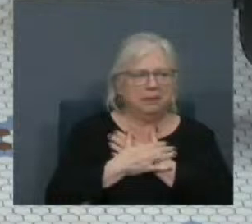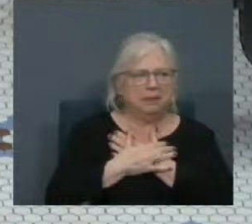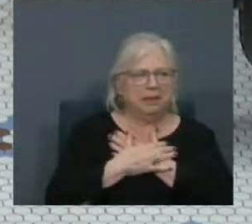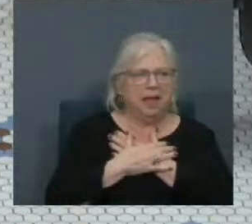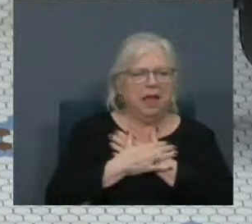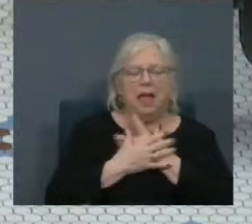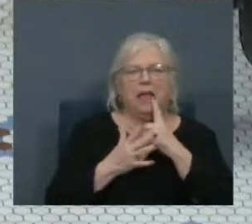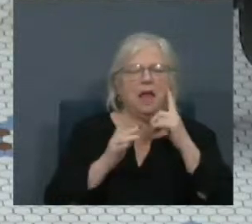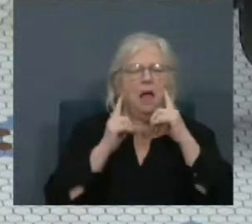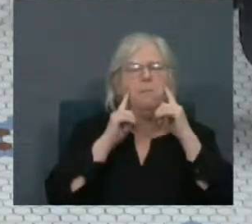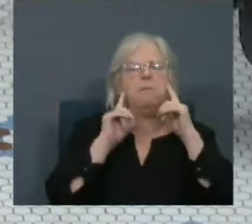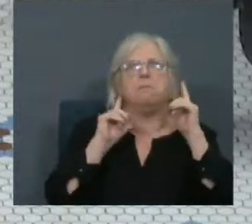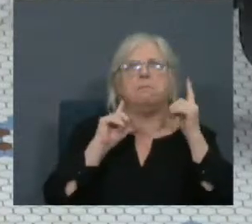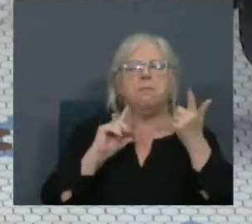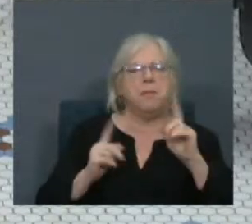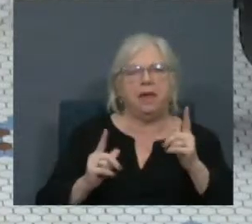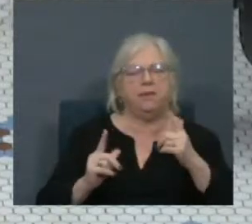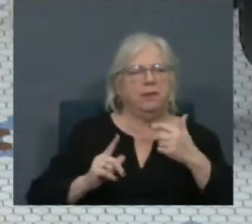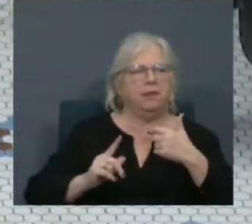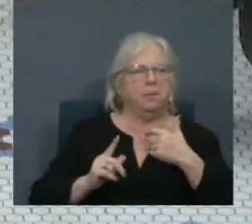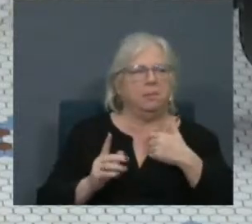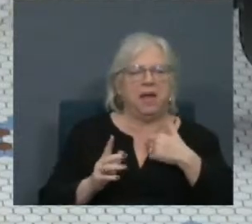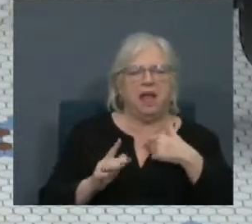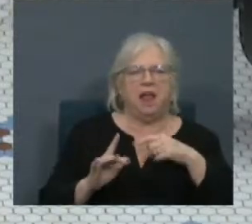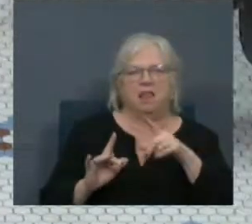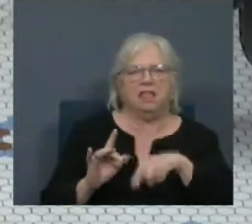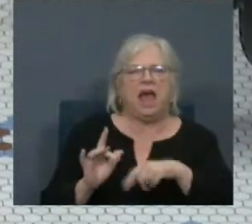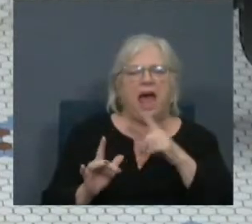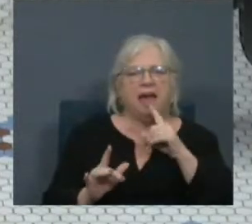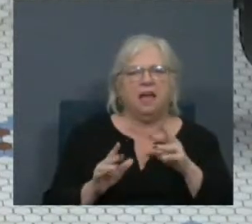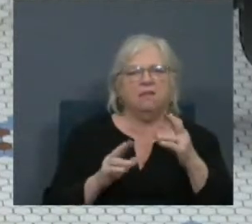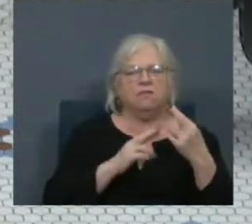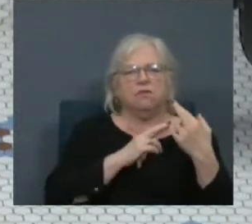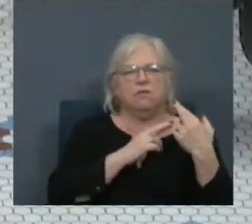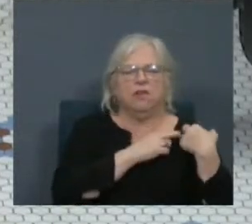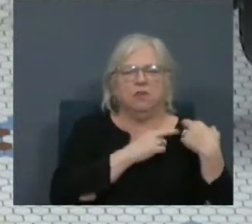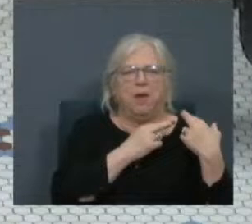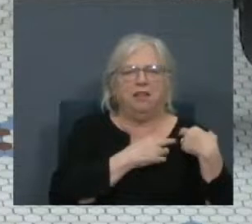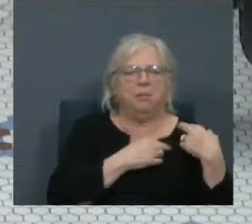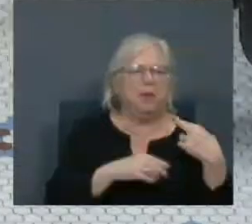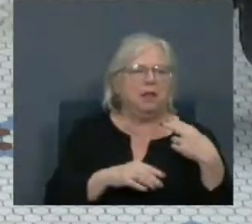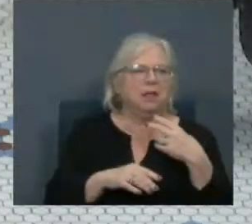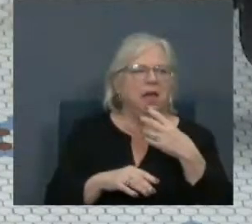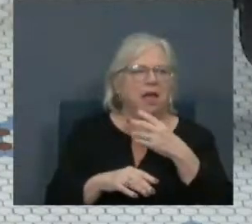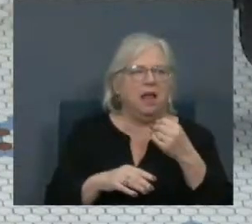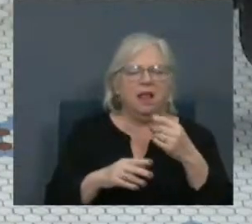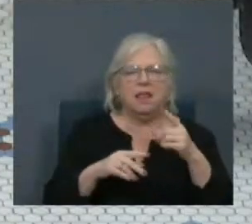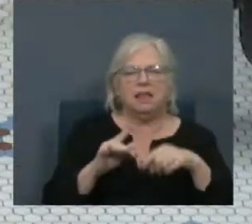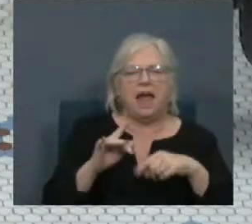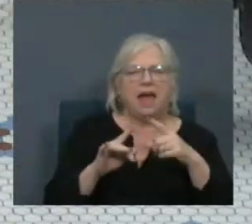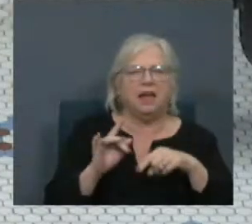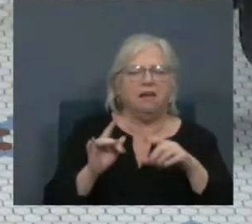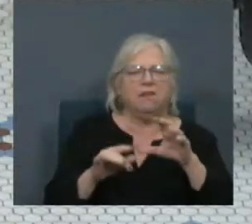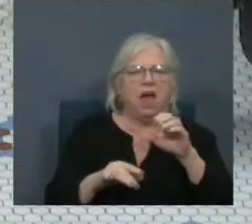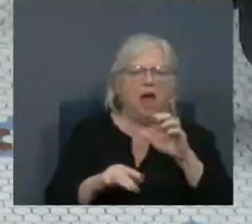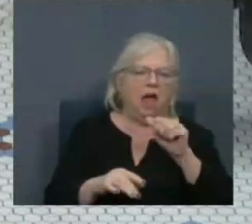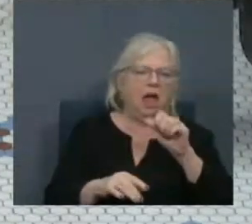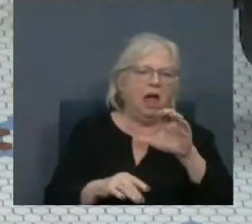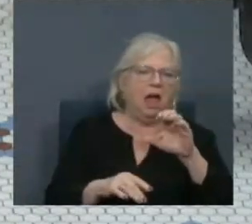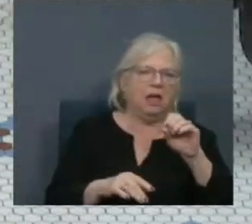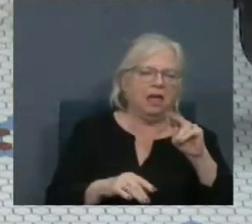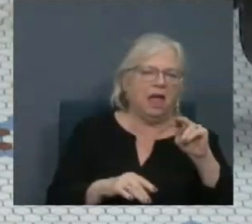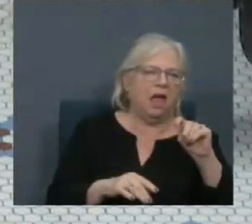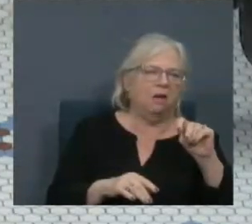It just amazes me the lack of accountability you all have, the lack of accountability y'all